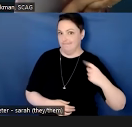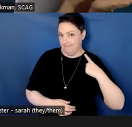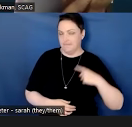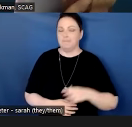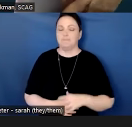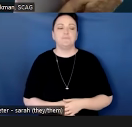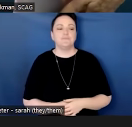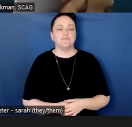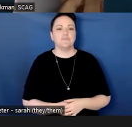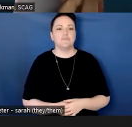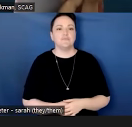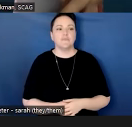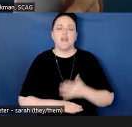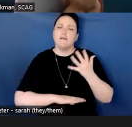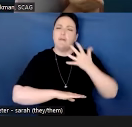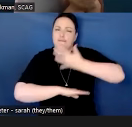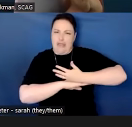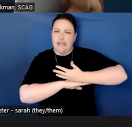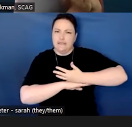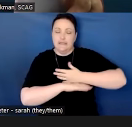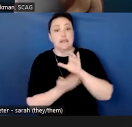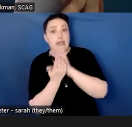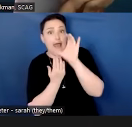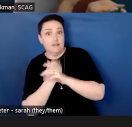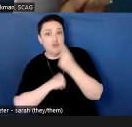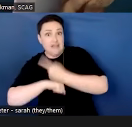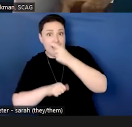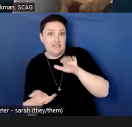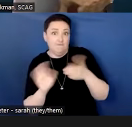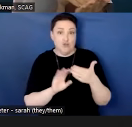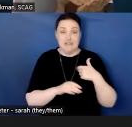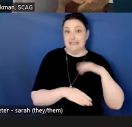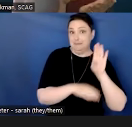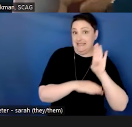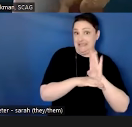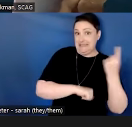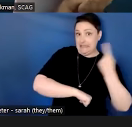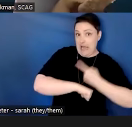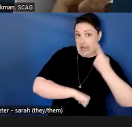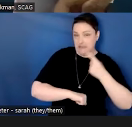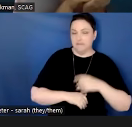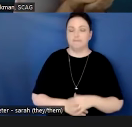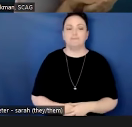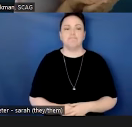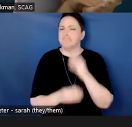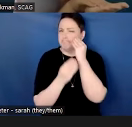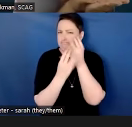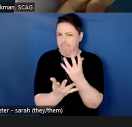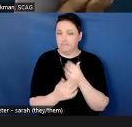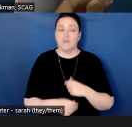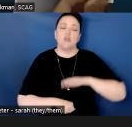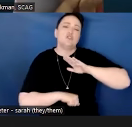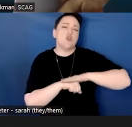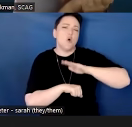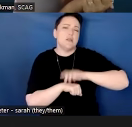the 5 days, calendar days versus working days, at least I can find in regards to the notice of